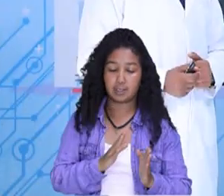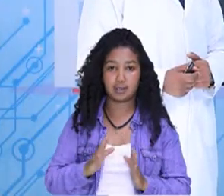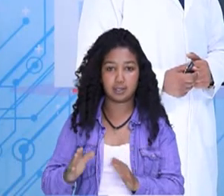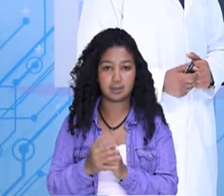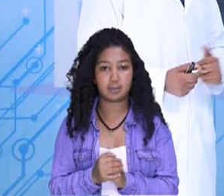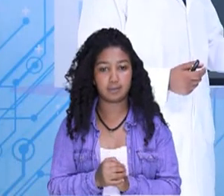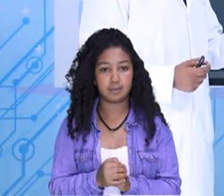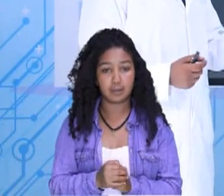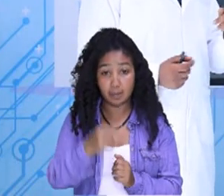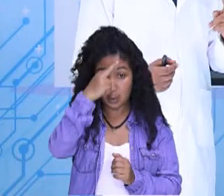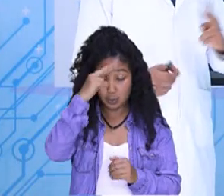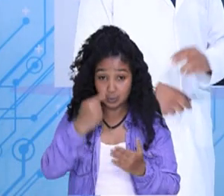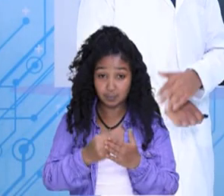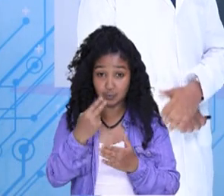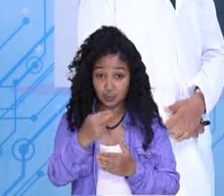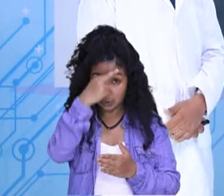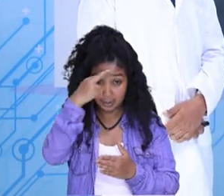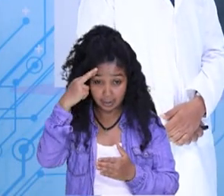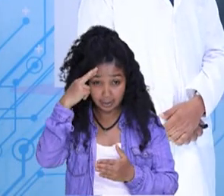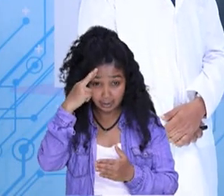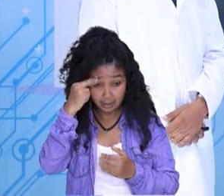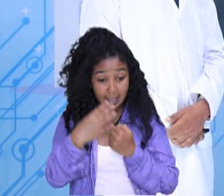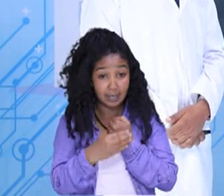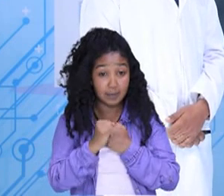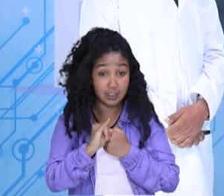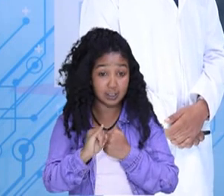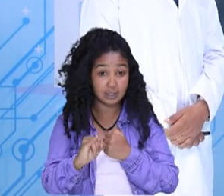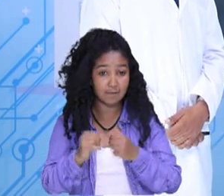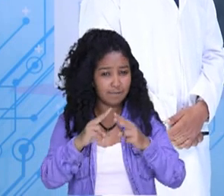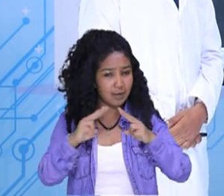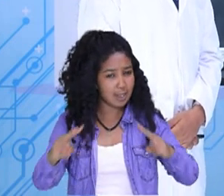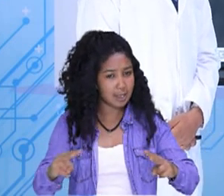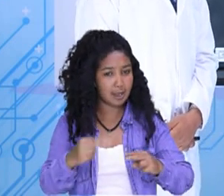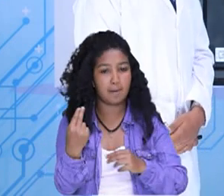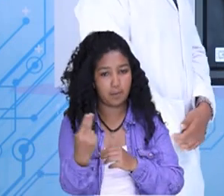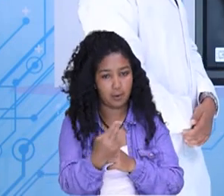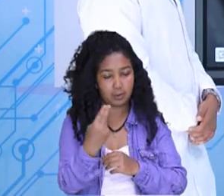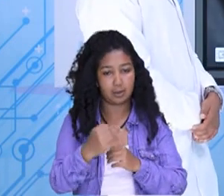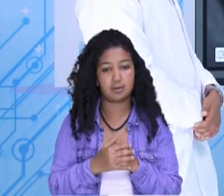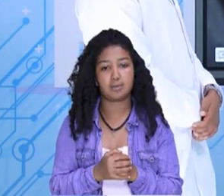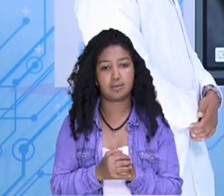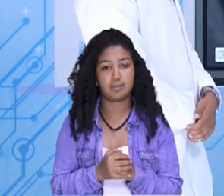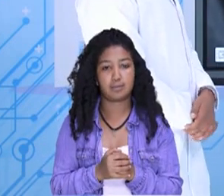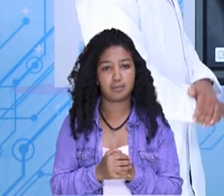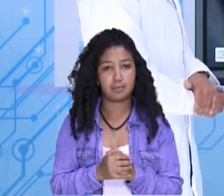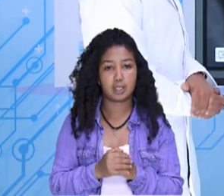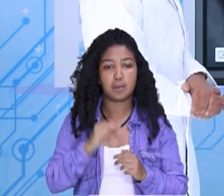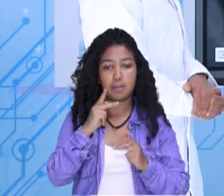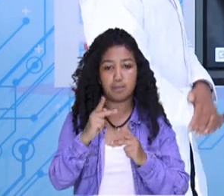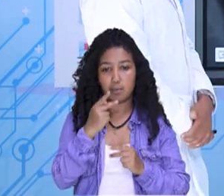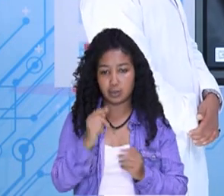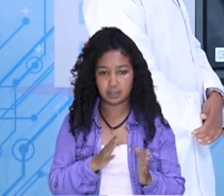synthesis. Because of these two reasons, transcription is very important in